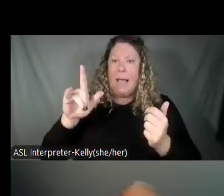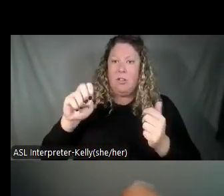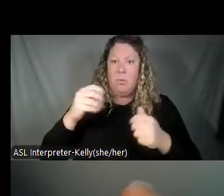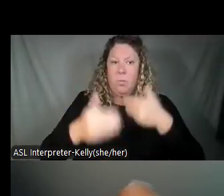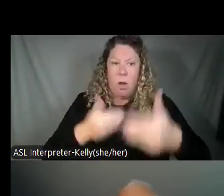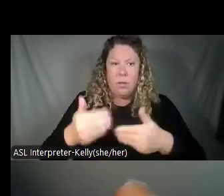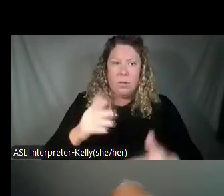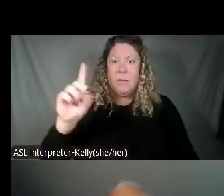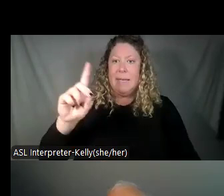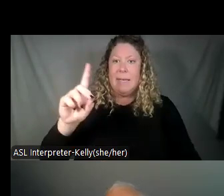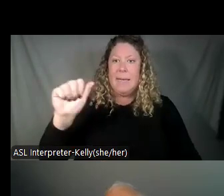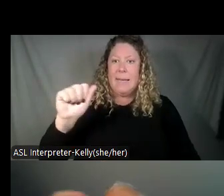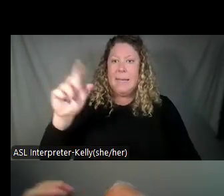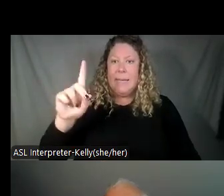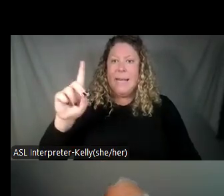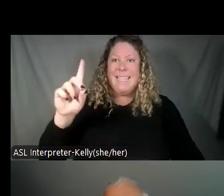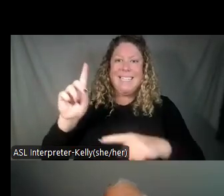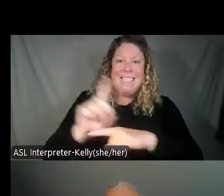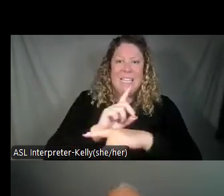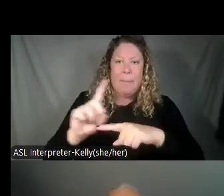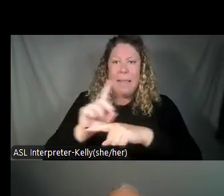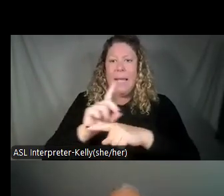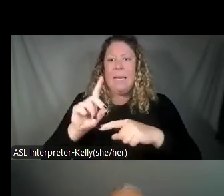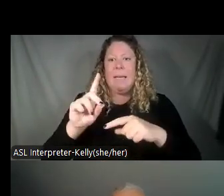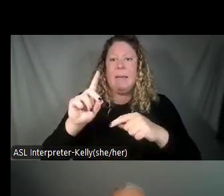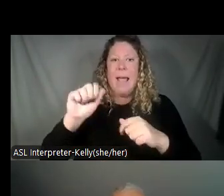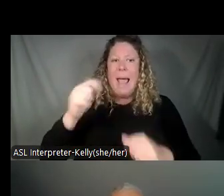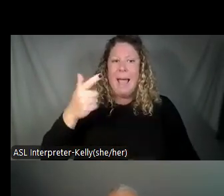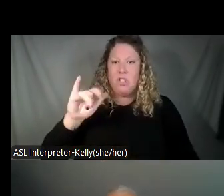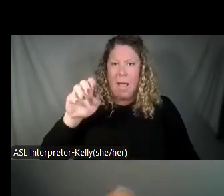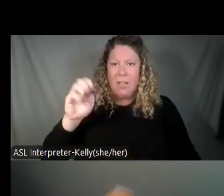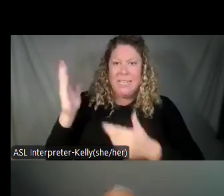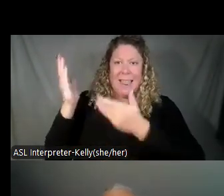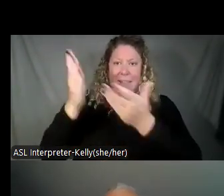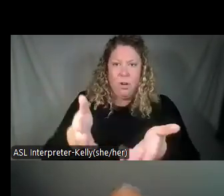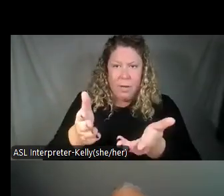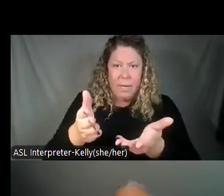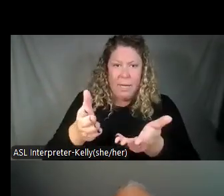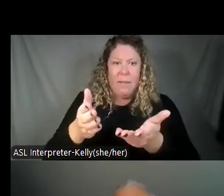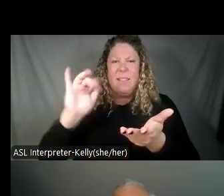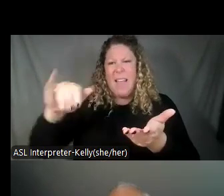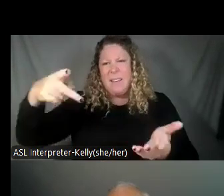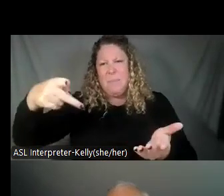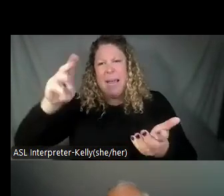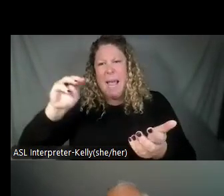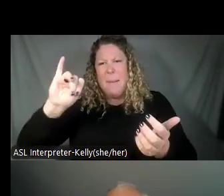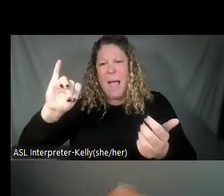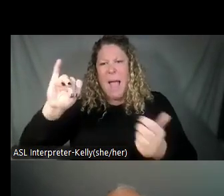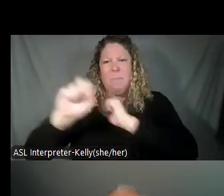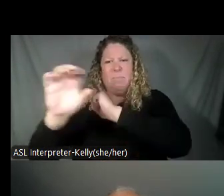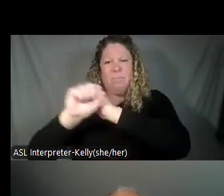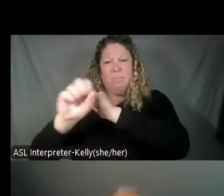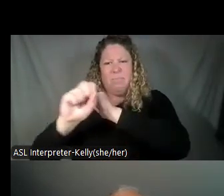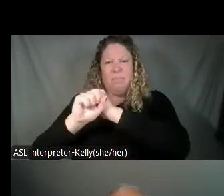is disciplined agile delivery, which is what PMI is promoting as their package